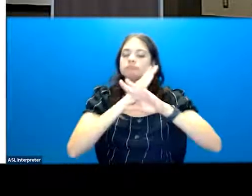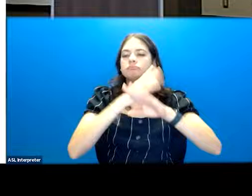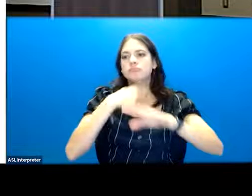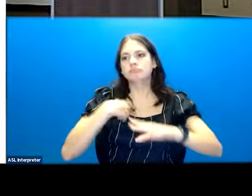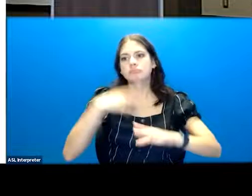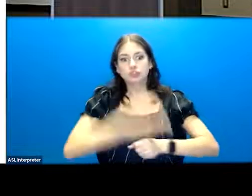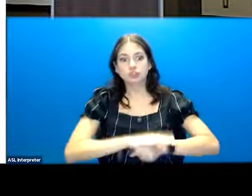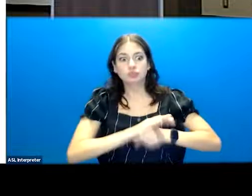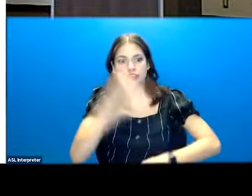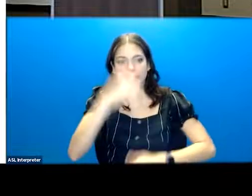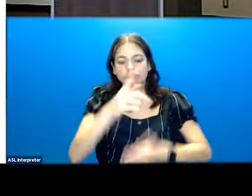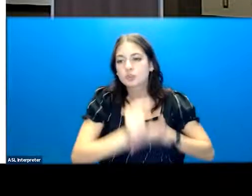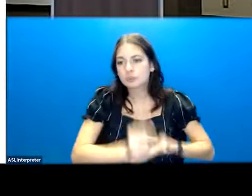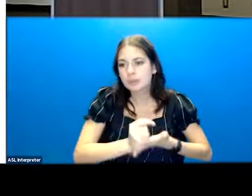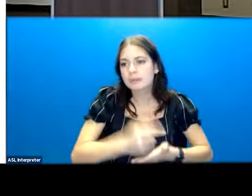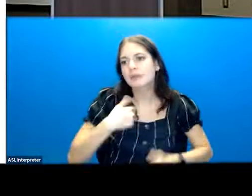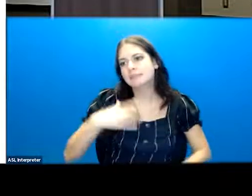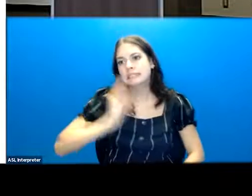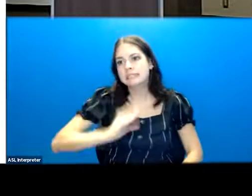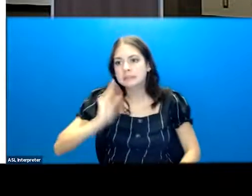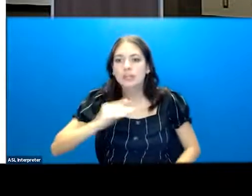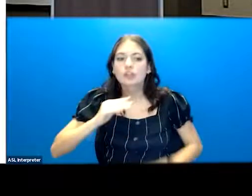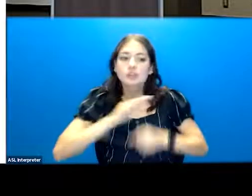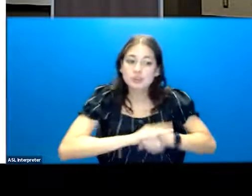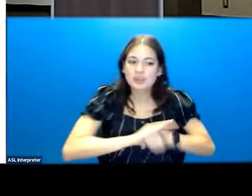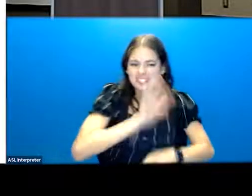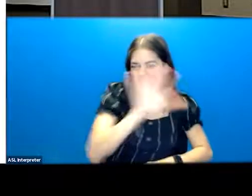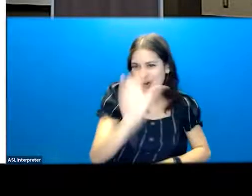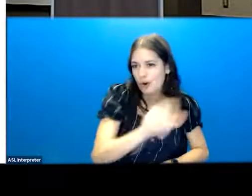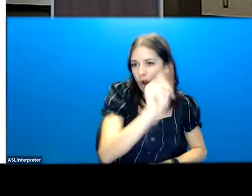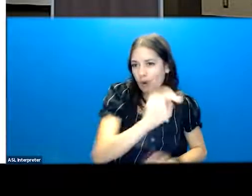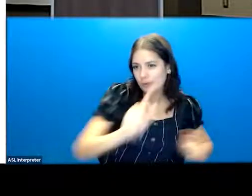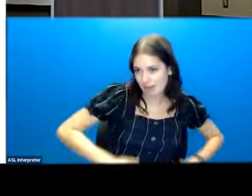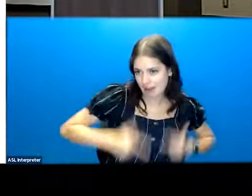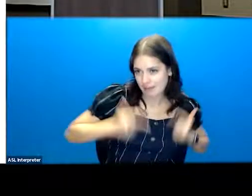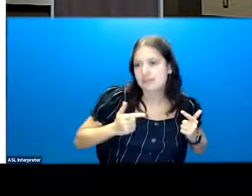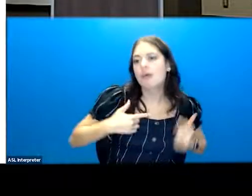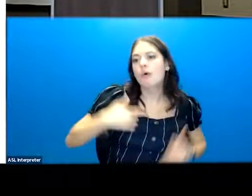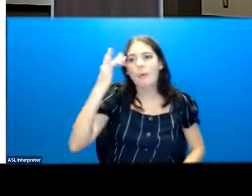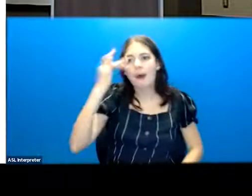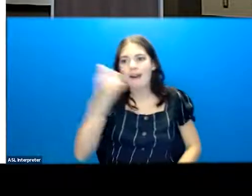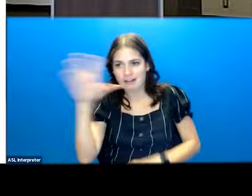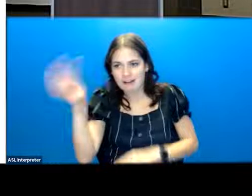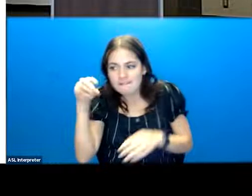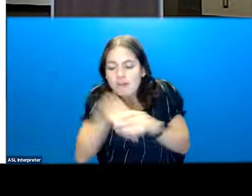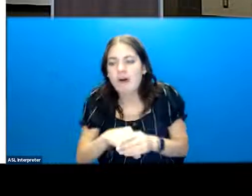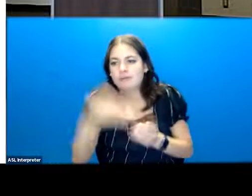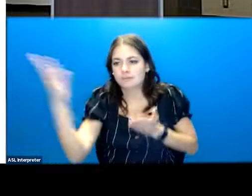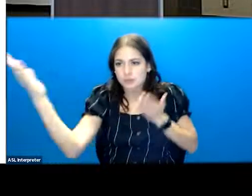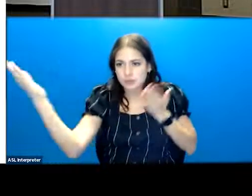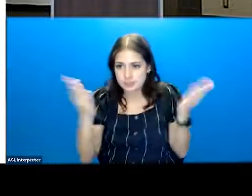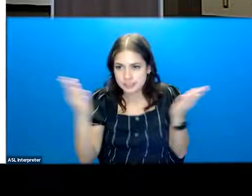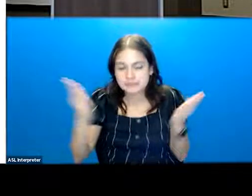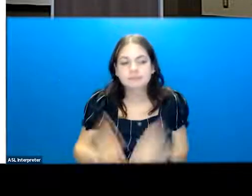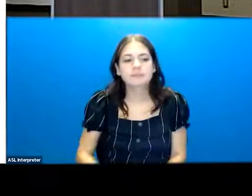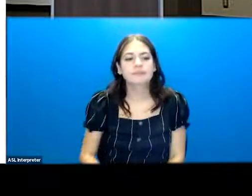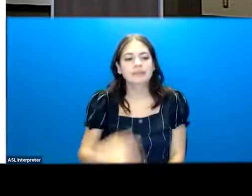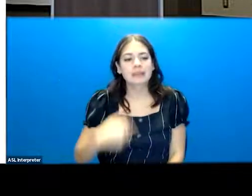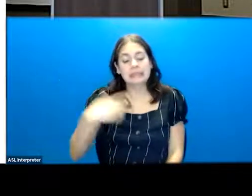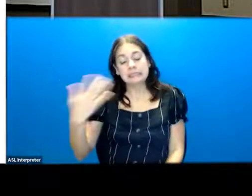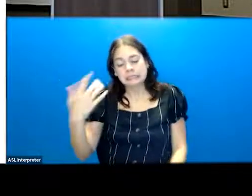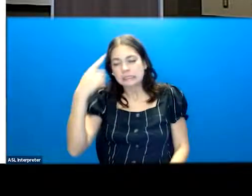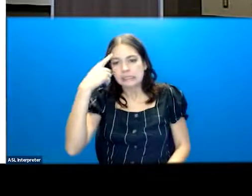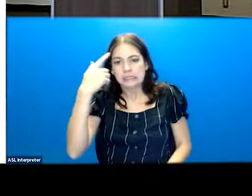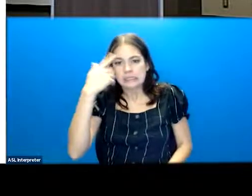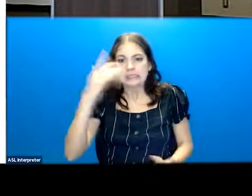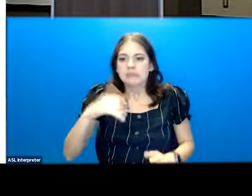stresses to treatment was that they experienced stress in their own life, which is why they were not engaged in services. And I think